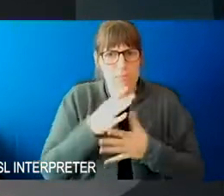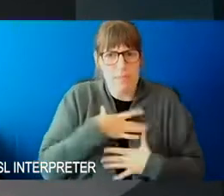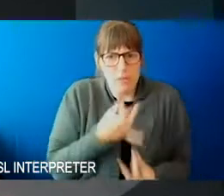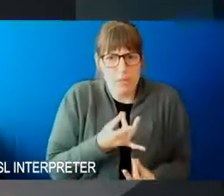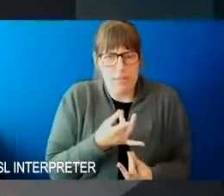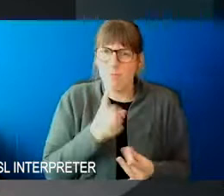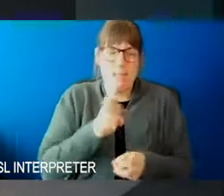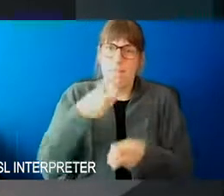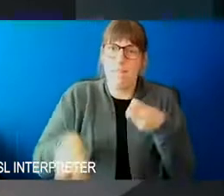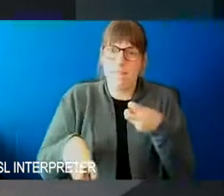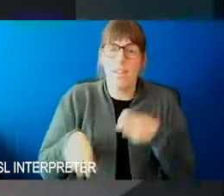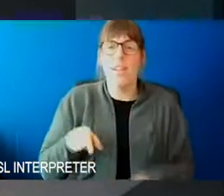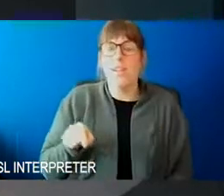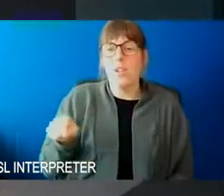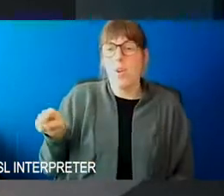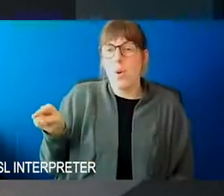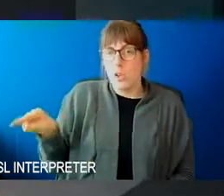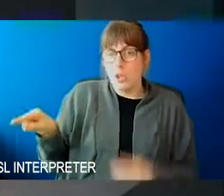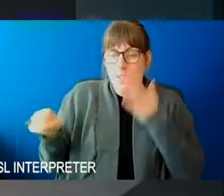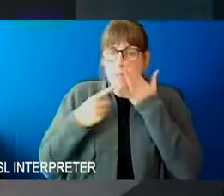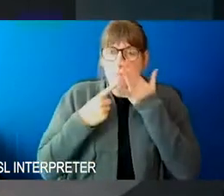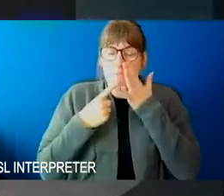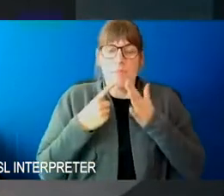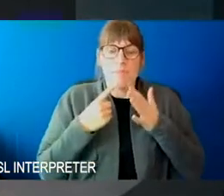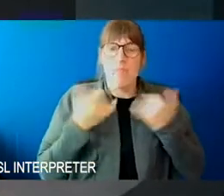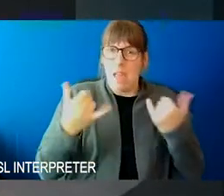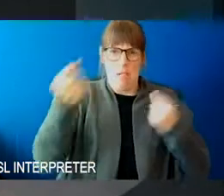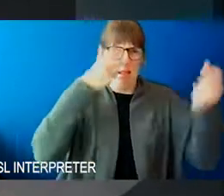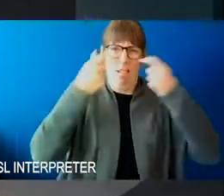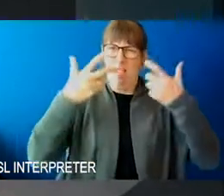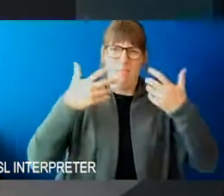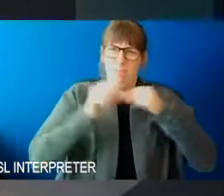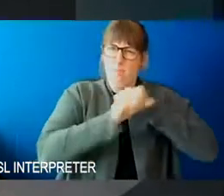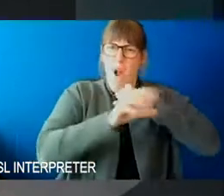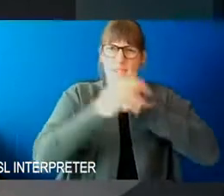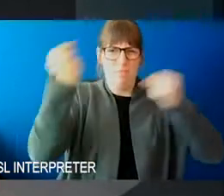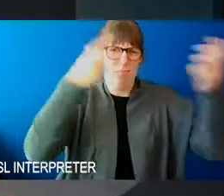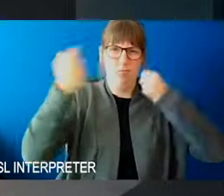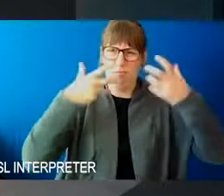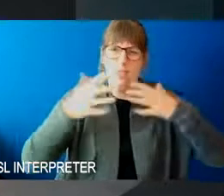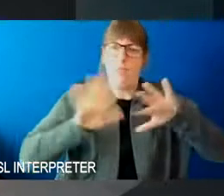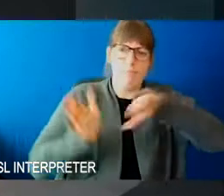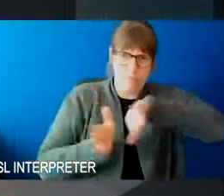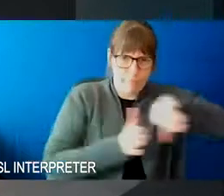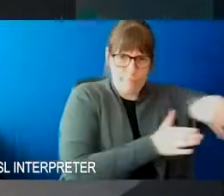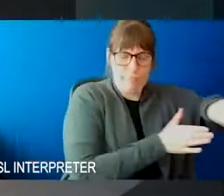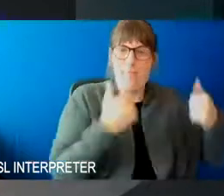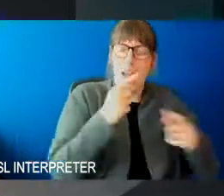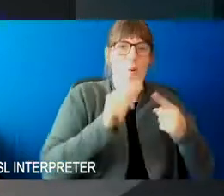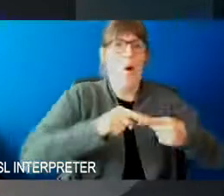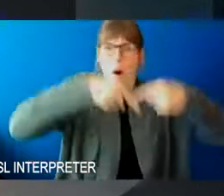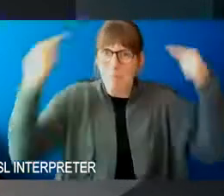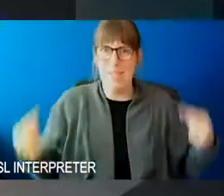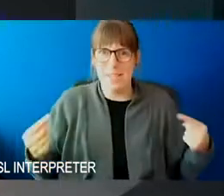that are priorities in your own life. So she said what we're moving from is that kind of